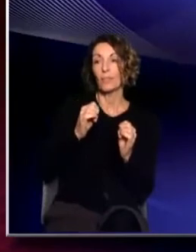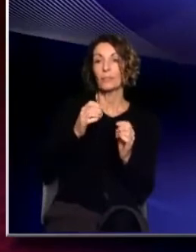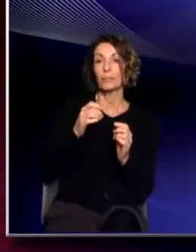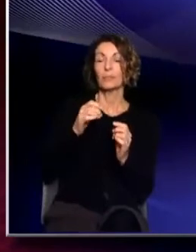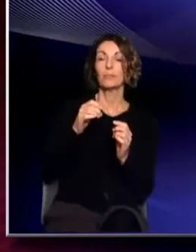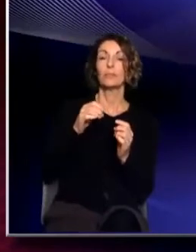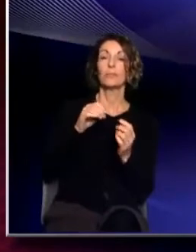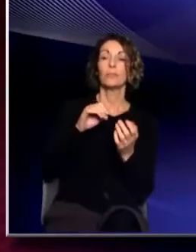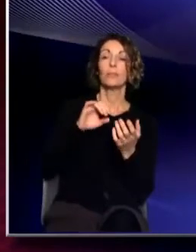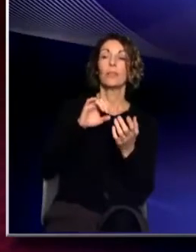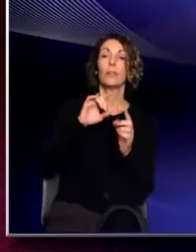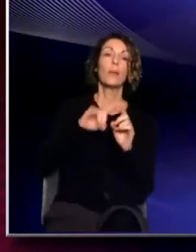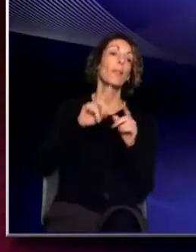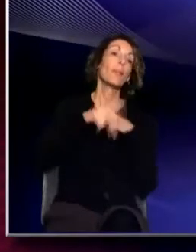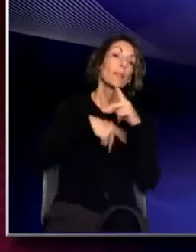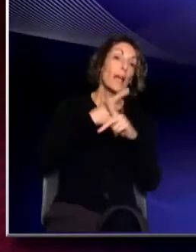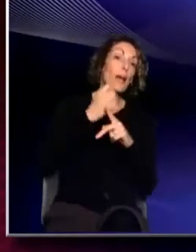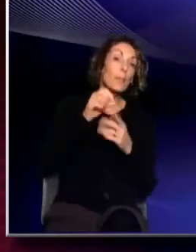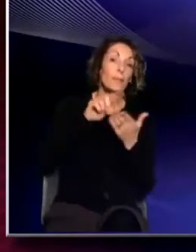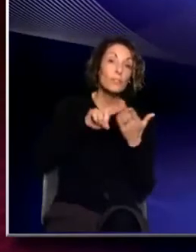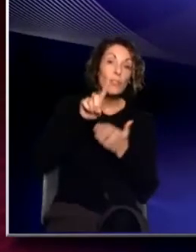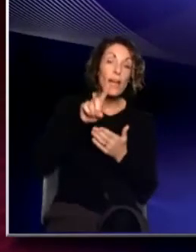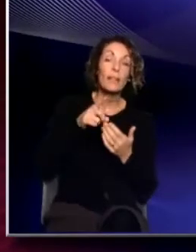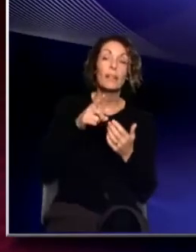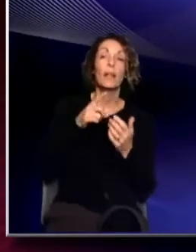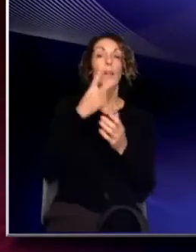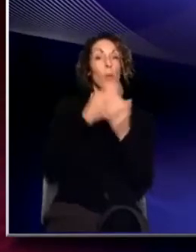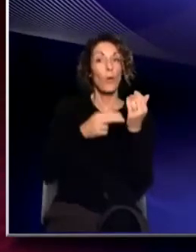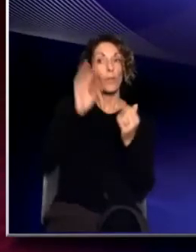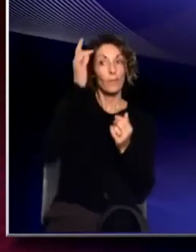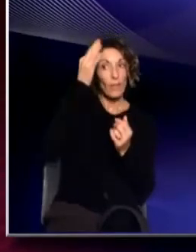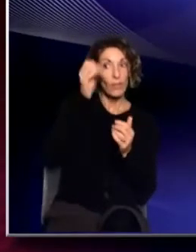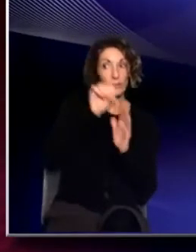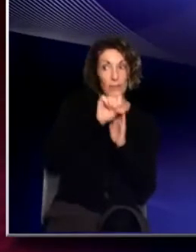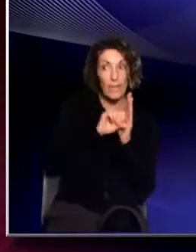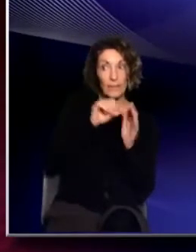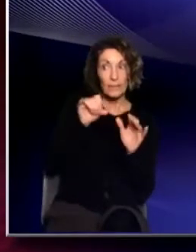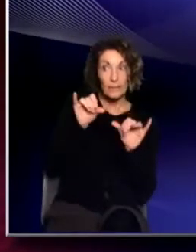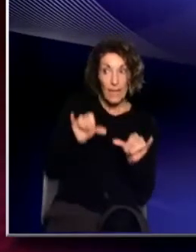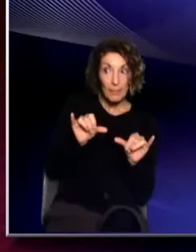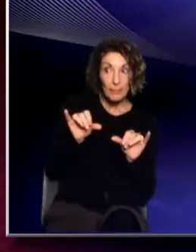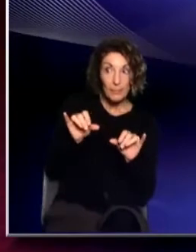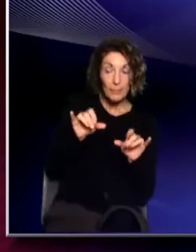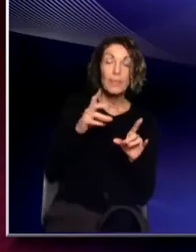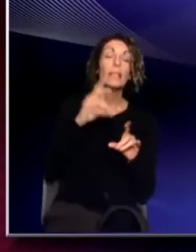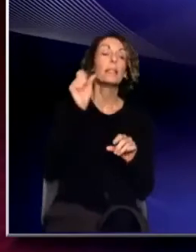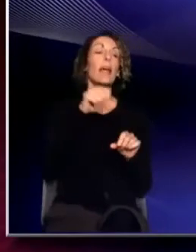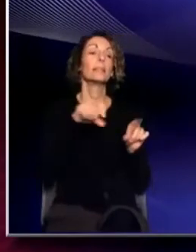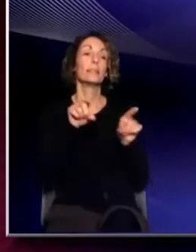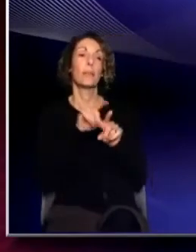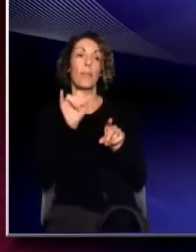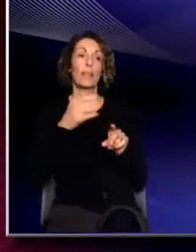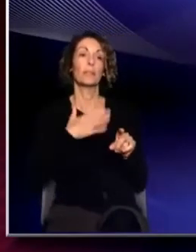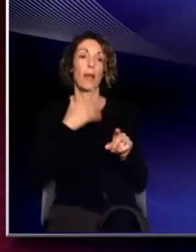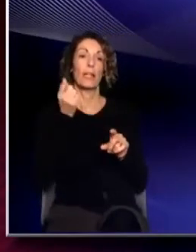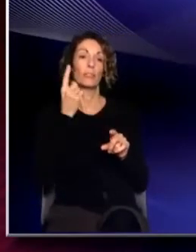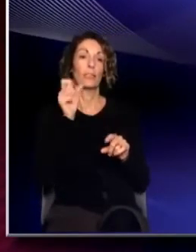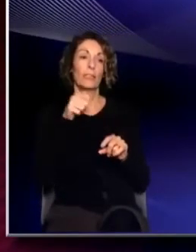the types of checks, again, being both state and federal, are the same. Is that what you're Yes, telling me? that is my understanding.